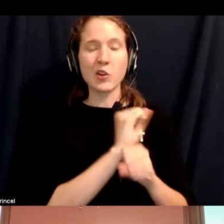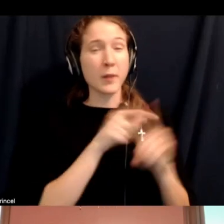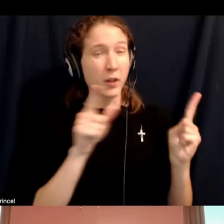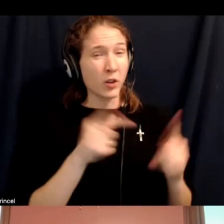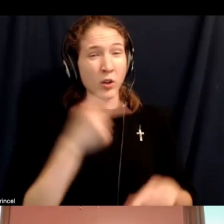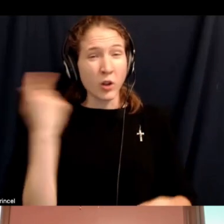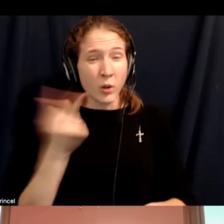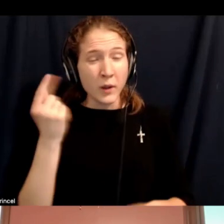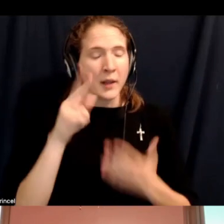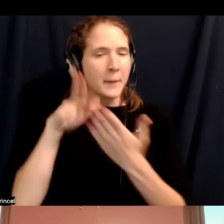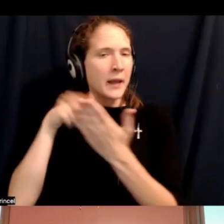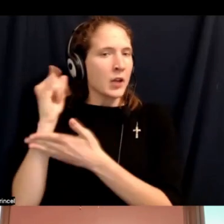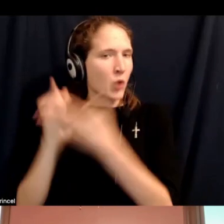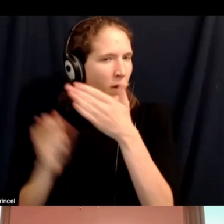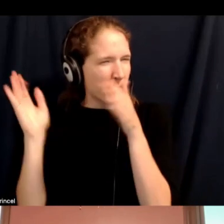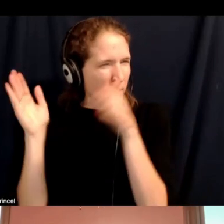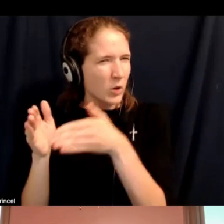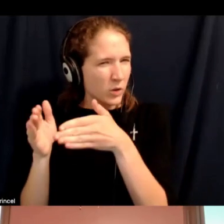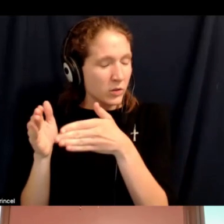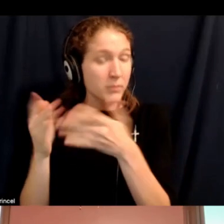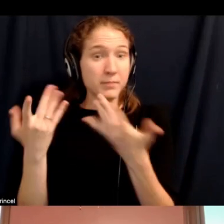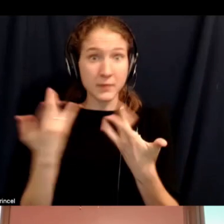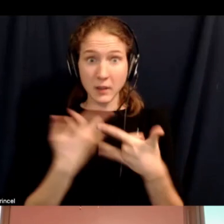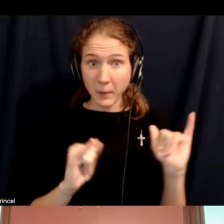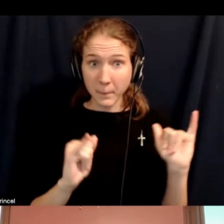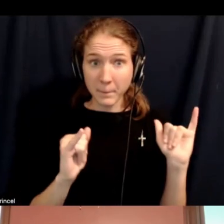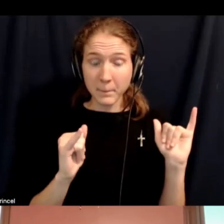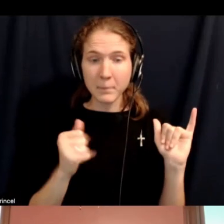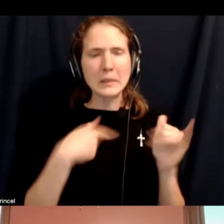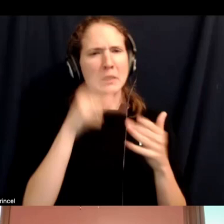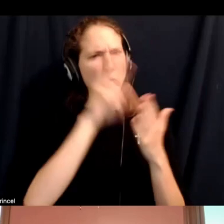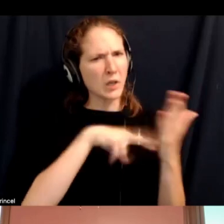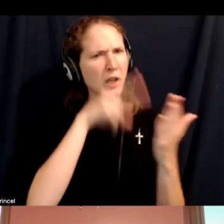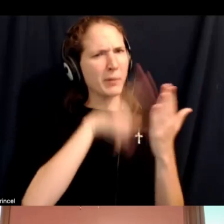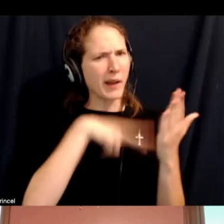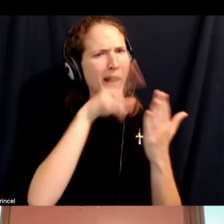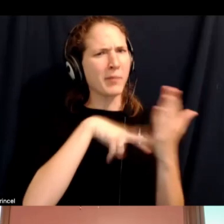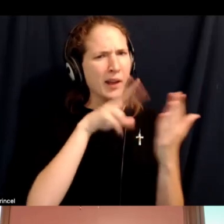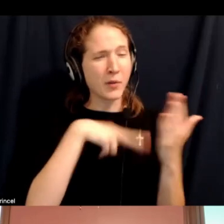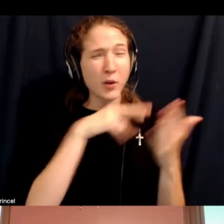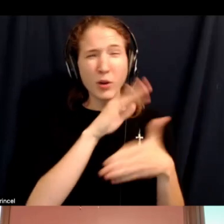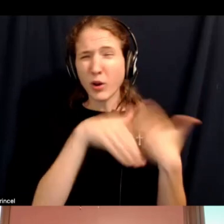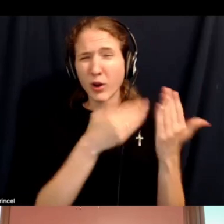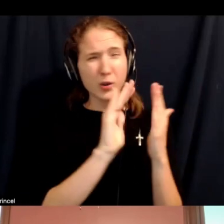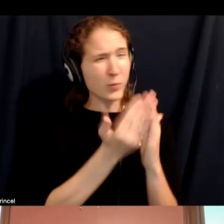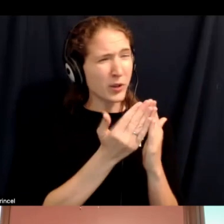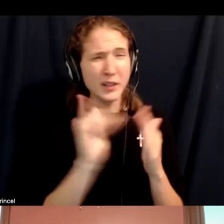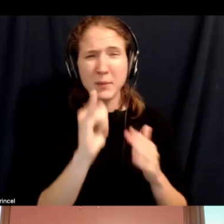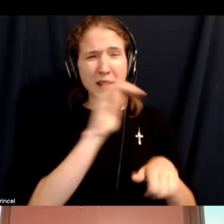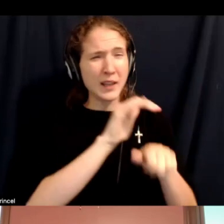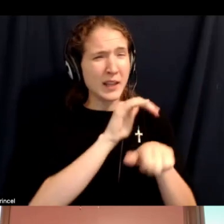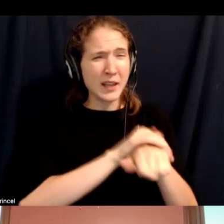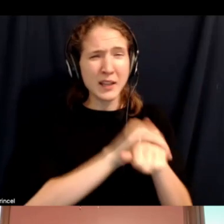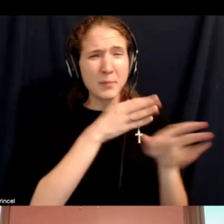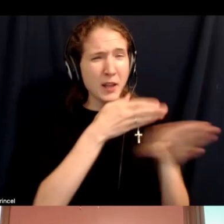time, painting and drawing was my focus. But at the same time, I read all the books I would have read if I'd been an English major. I read